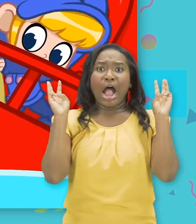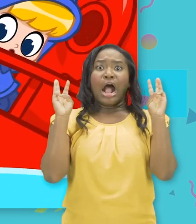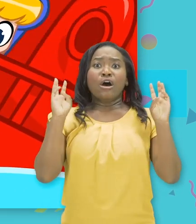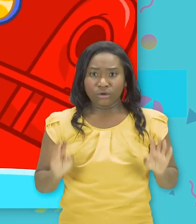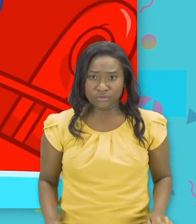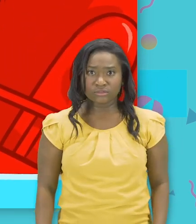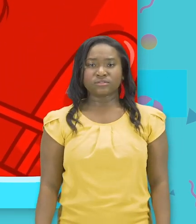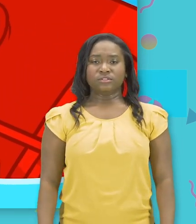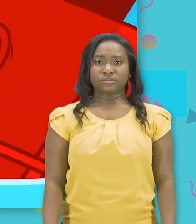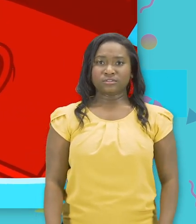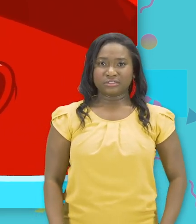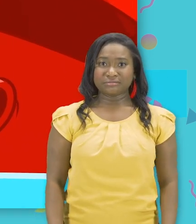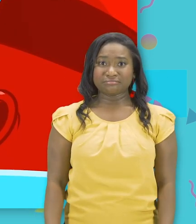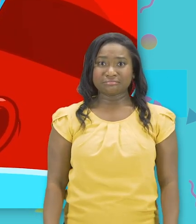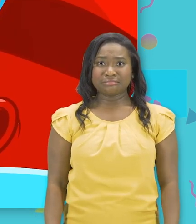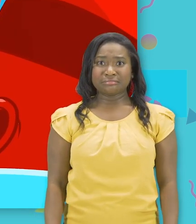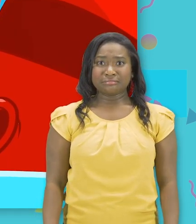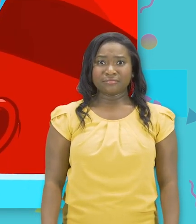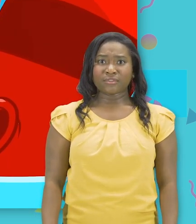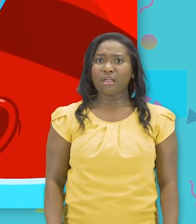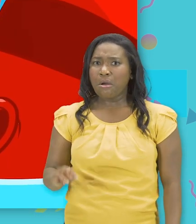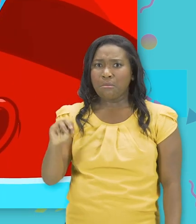Whoa, whoa,